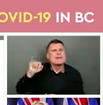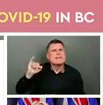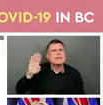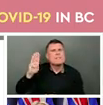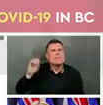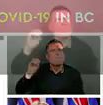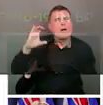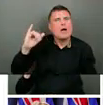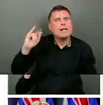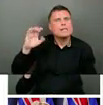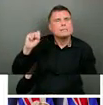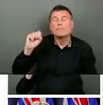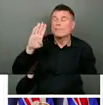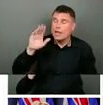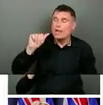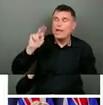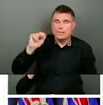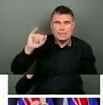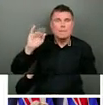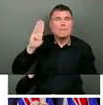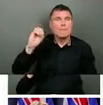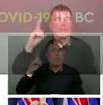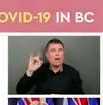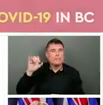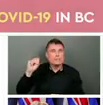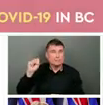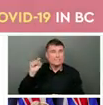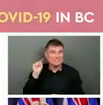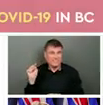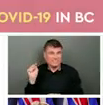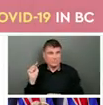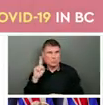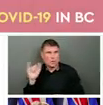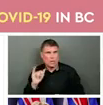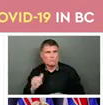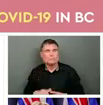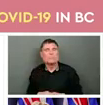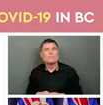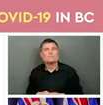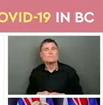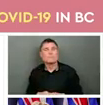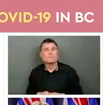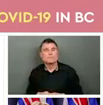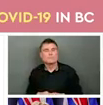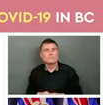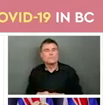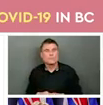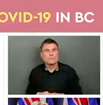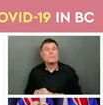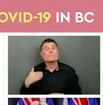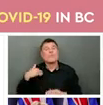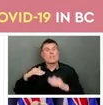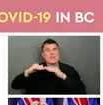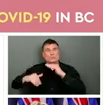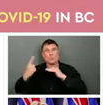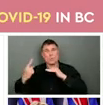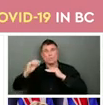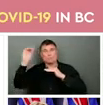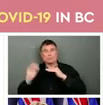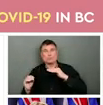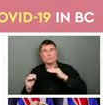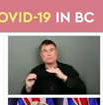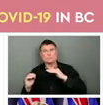people who had antibodies to to SARS-CoV in March of 2020. And this remained